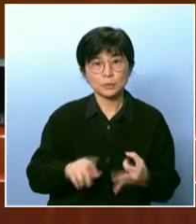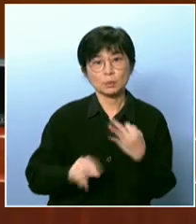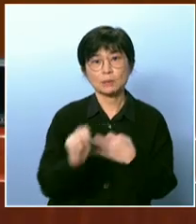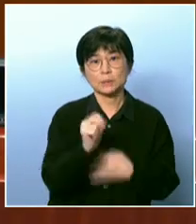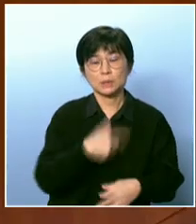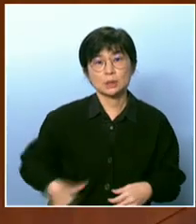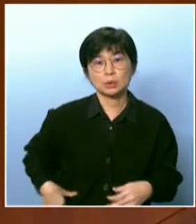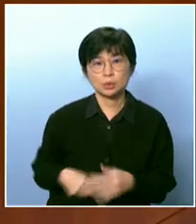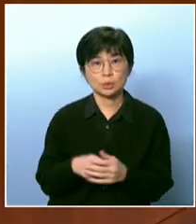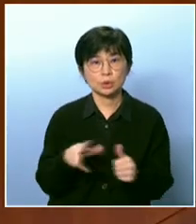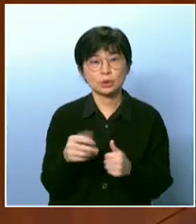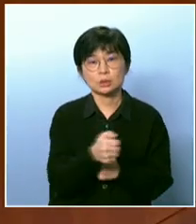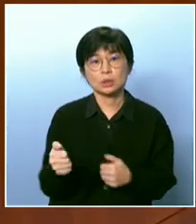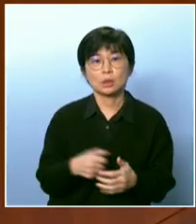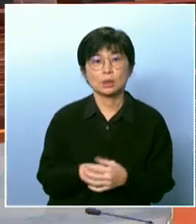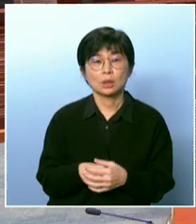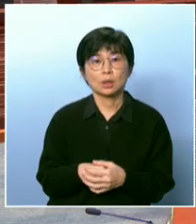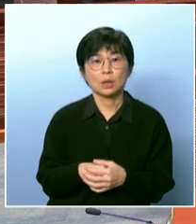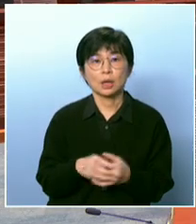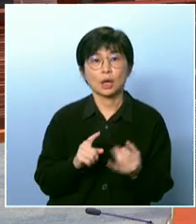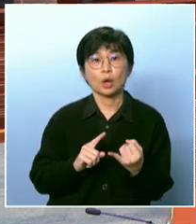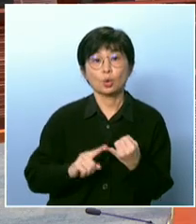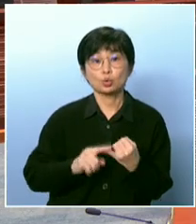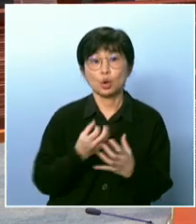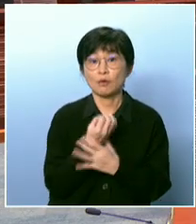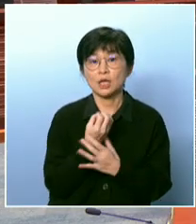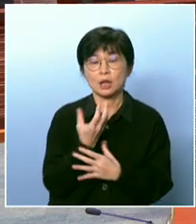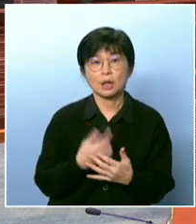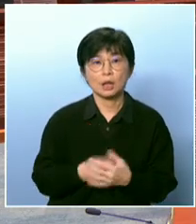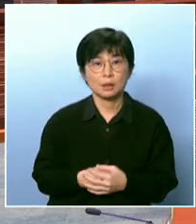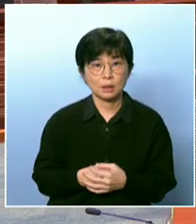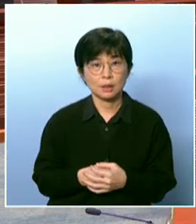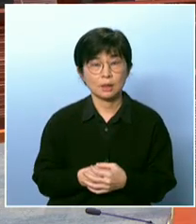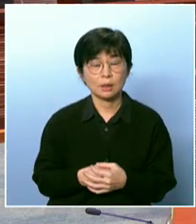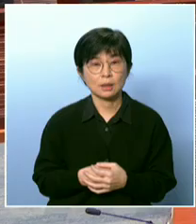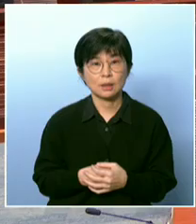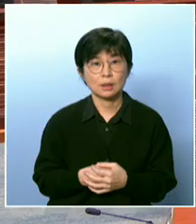see how much of a positive impact participants